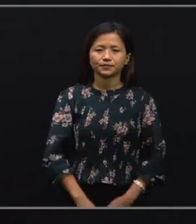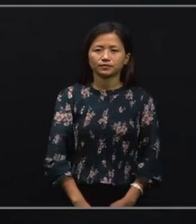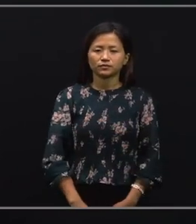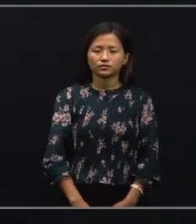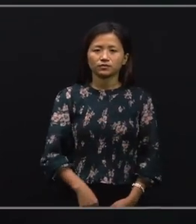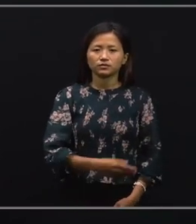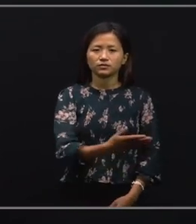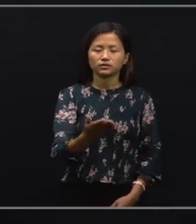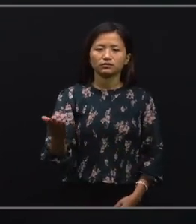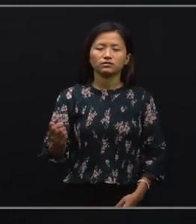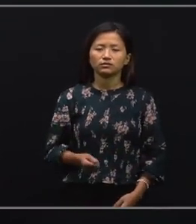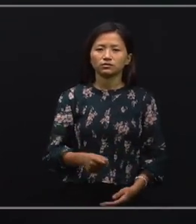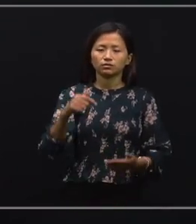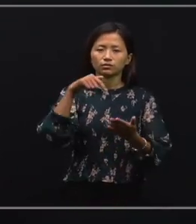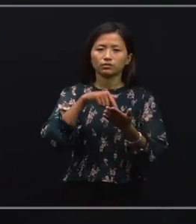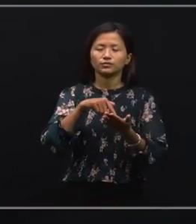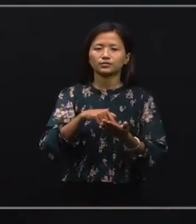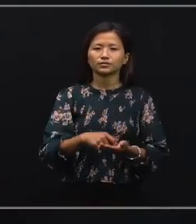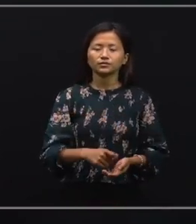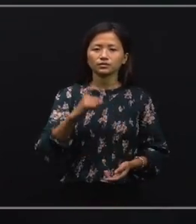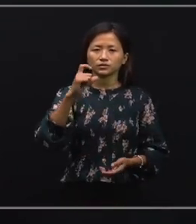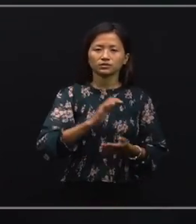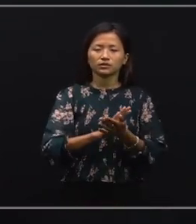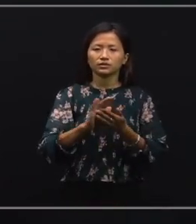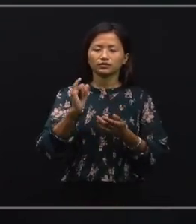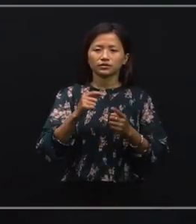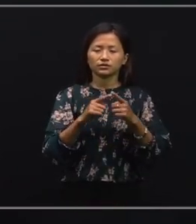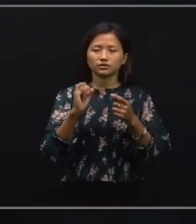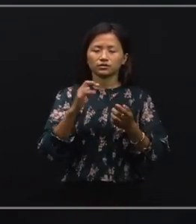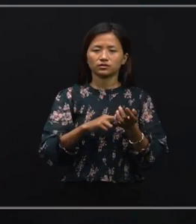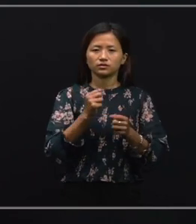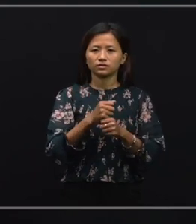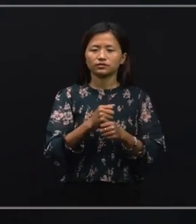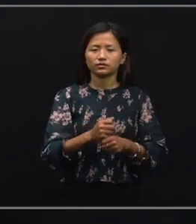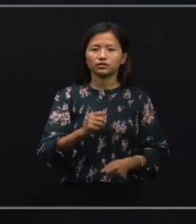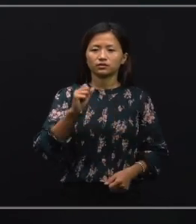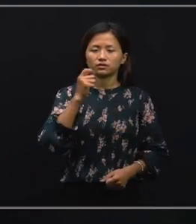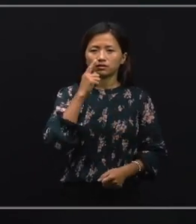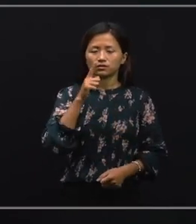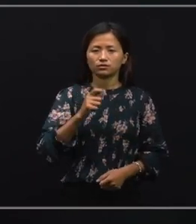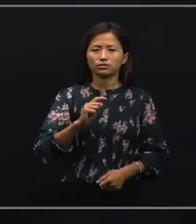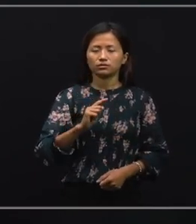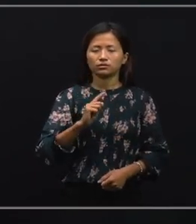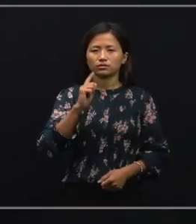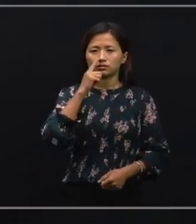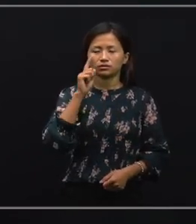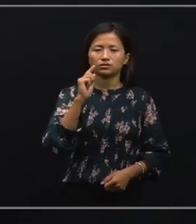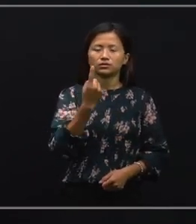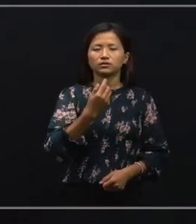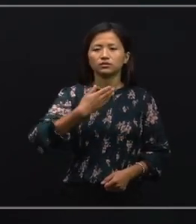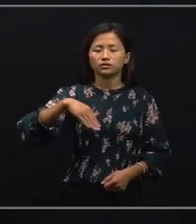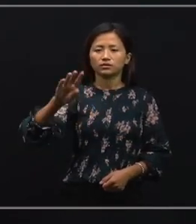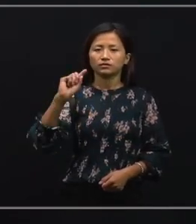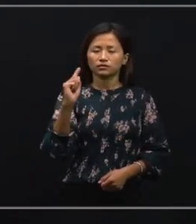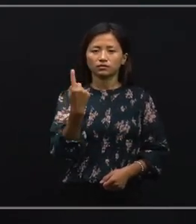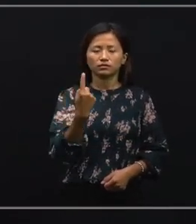there is no point for them to be together. The chieftain will surely be killed, the girl will be left alone, but there will not be